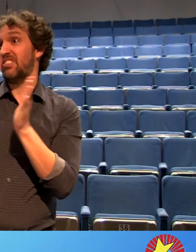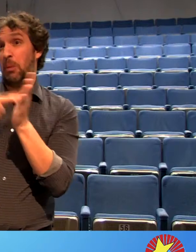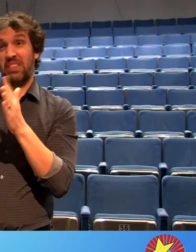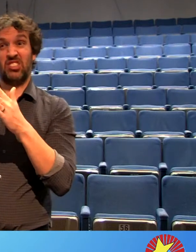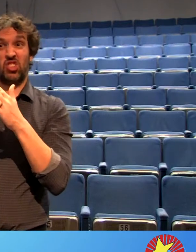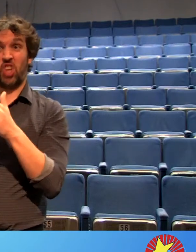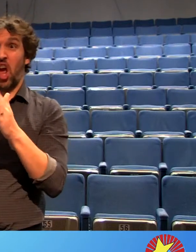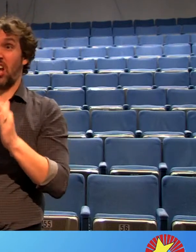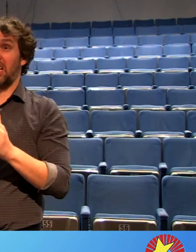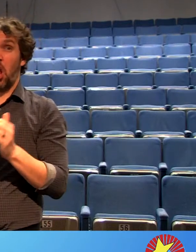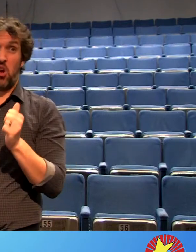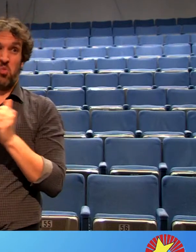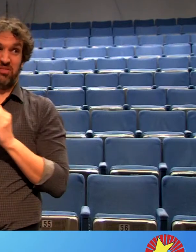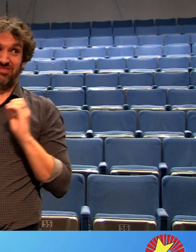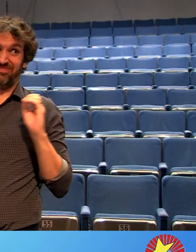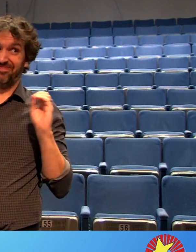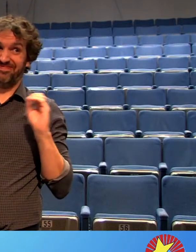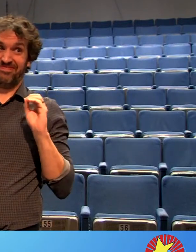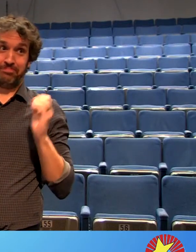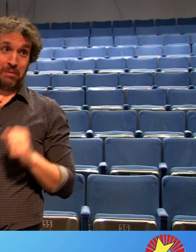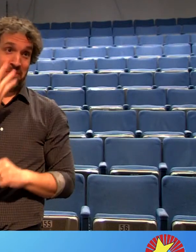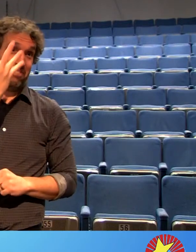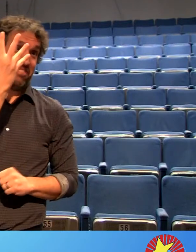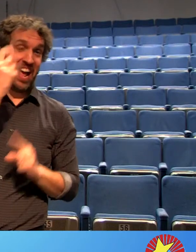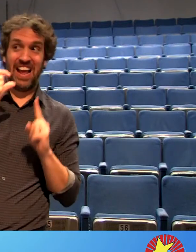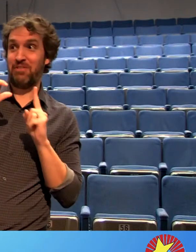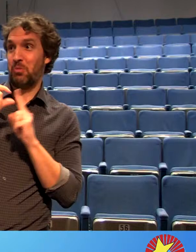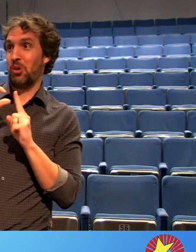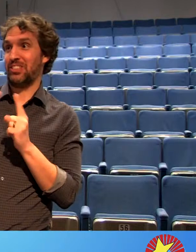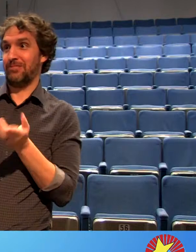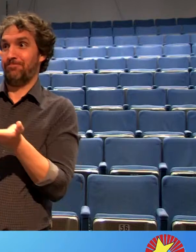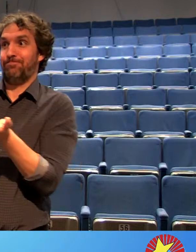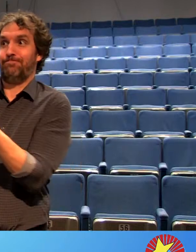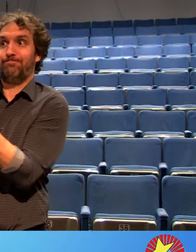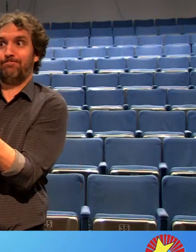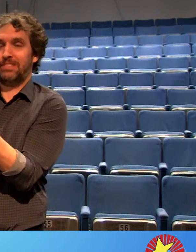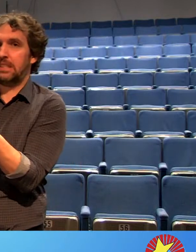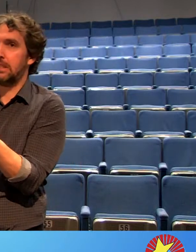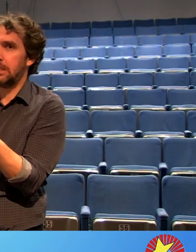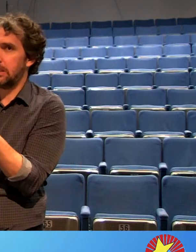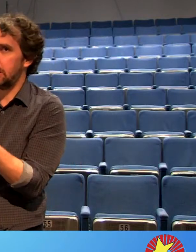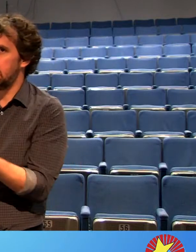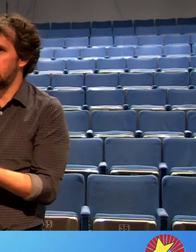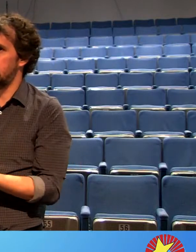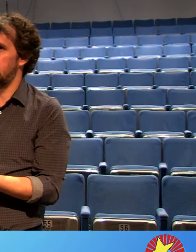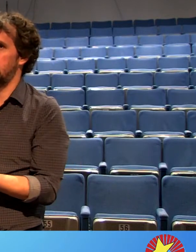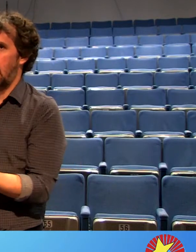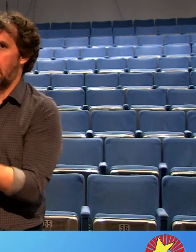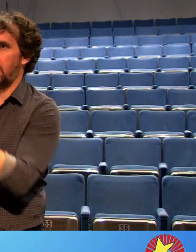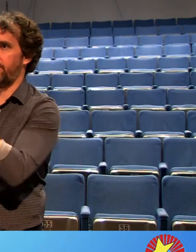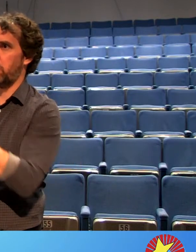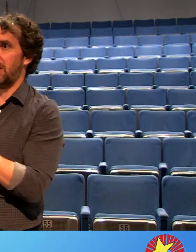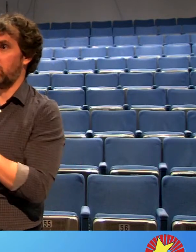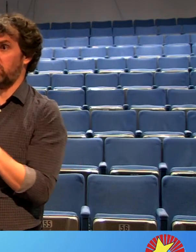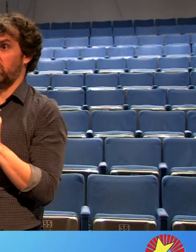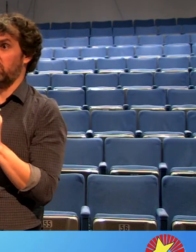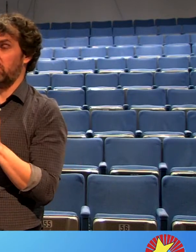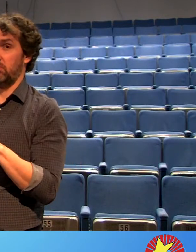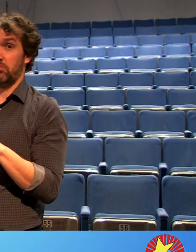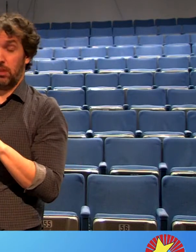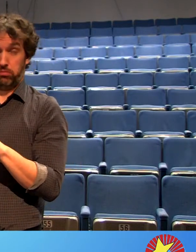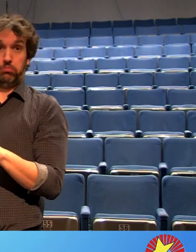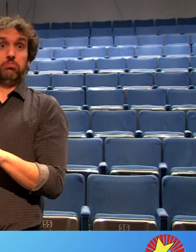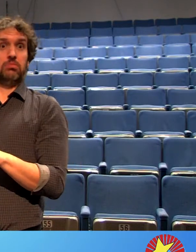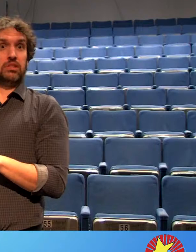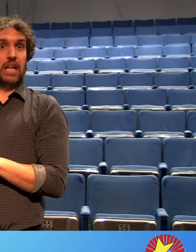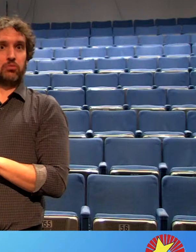We noticed a trend of in second grade where language acquisition flourished. Students